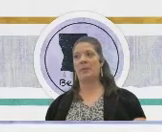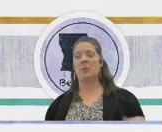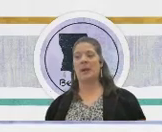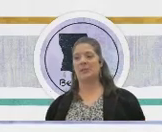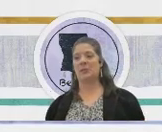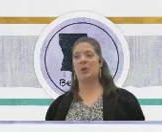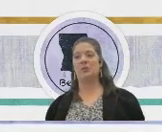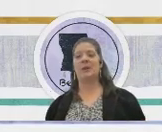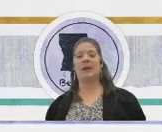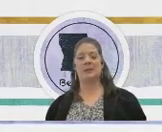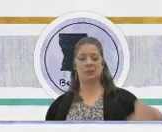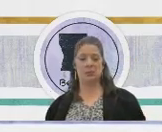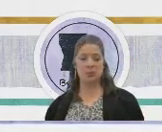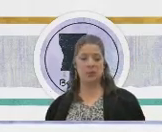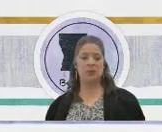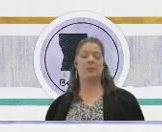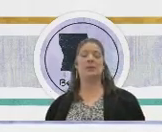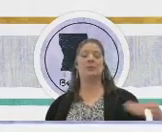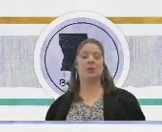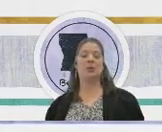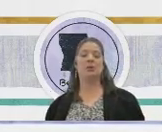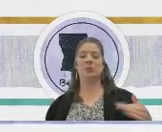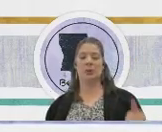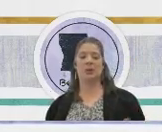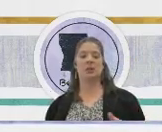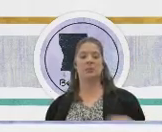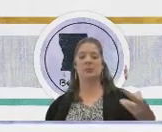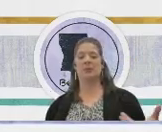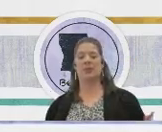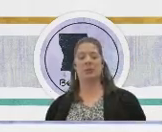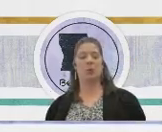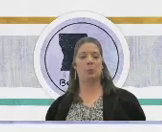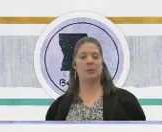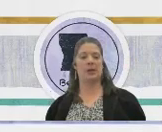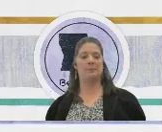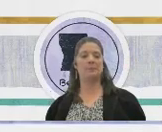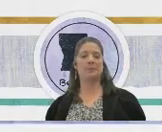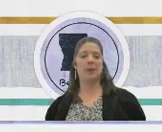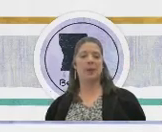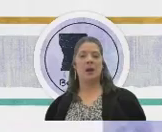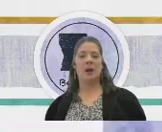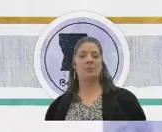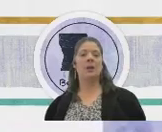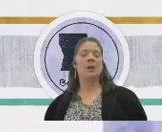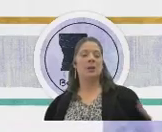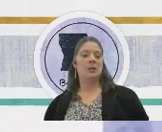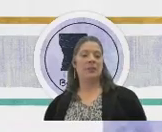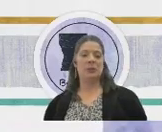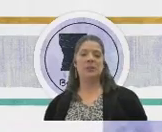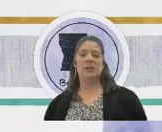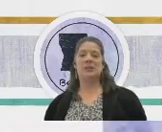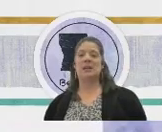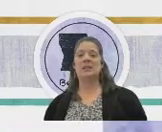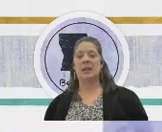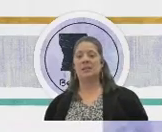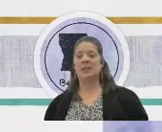spoke about them on the past few calls, but as the school year is coming down to a close, just wanted to put them in front of you one more time. The